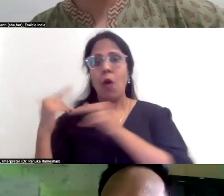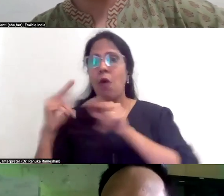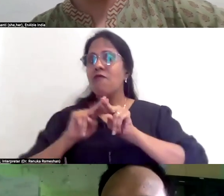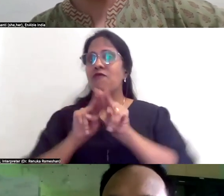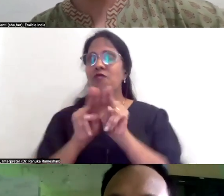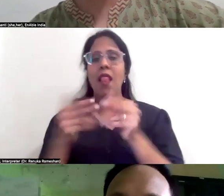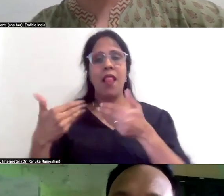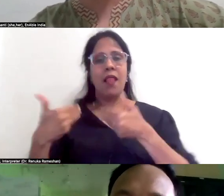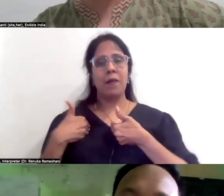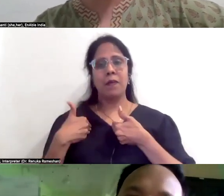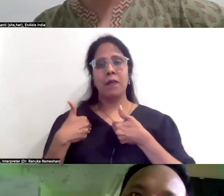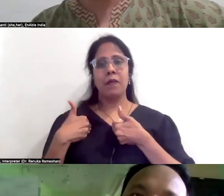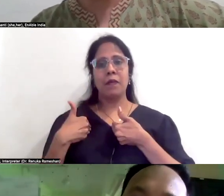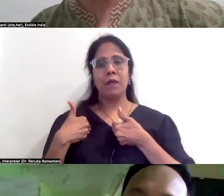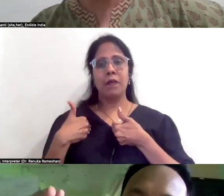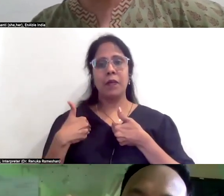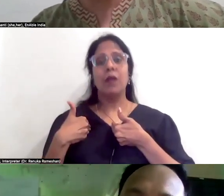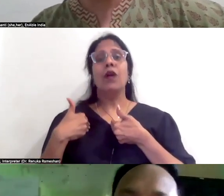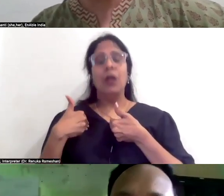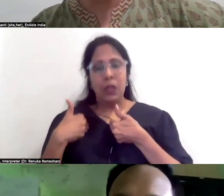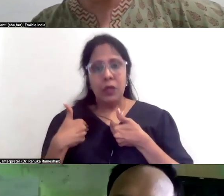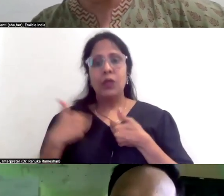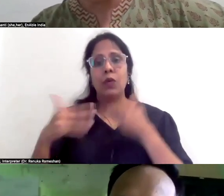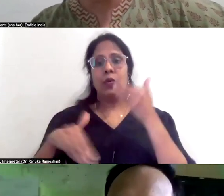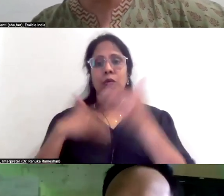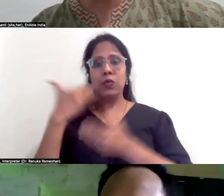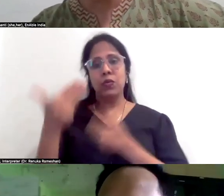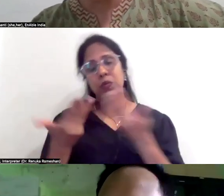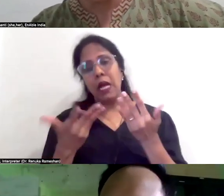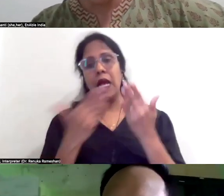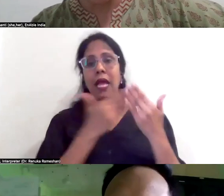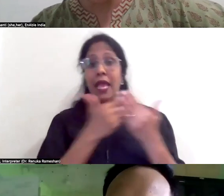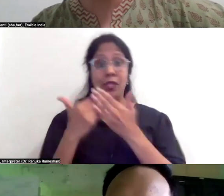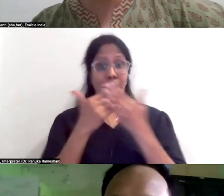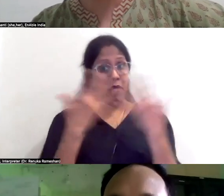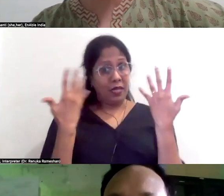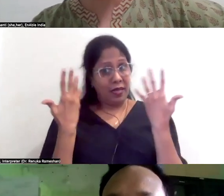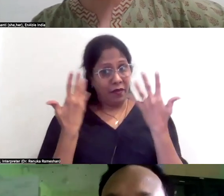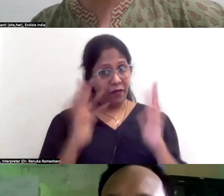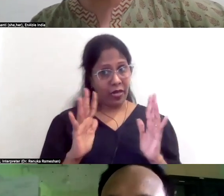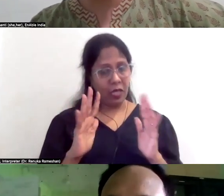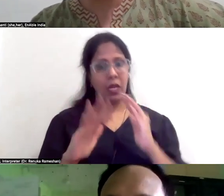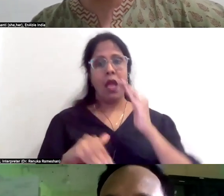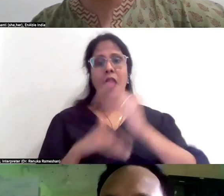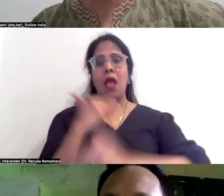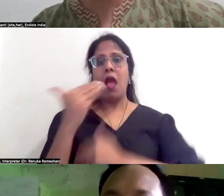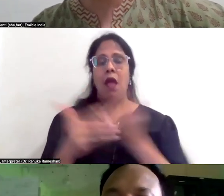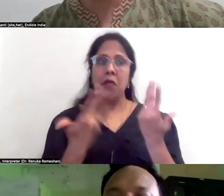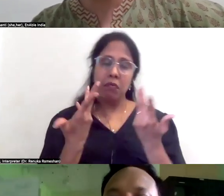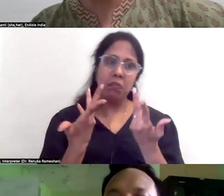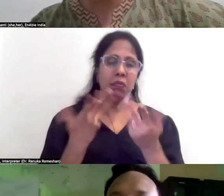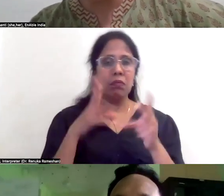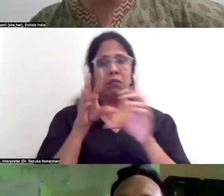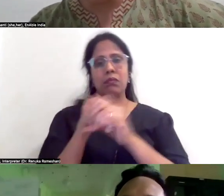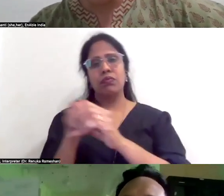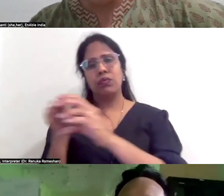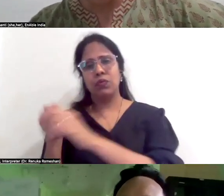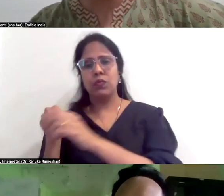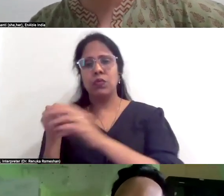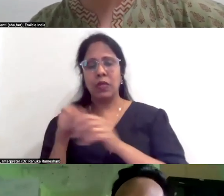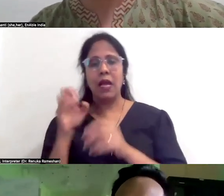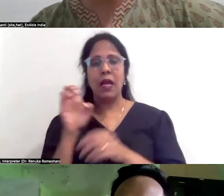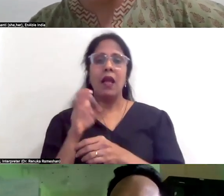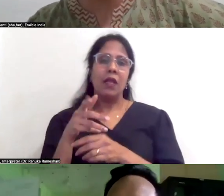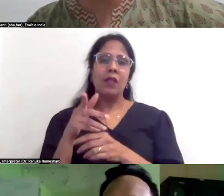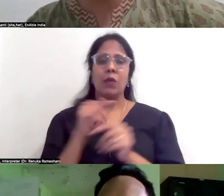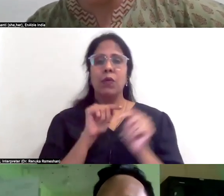me, and I was, after completing my education, I was involved in before coming to India,